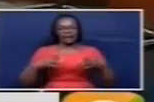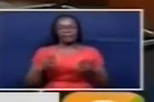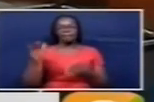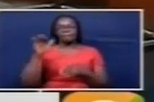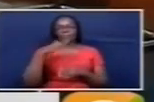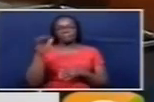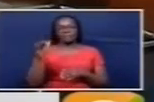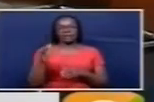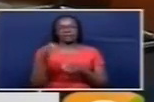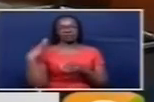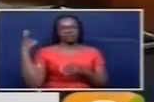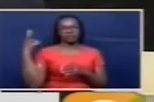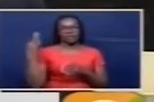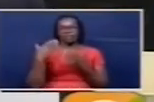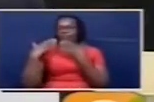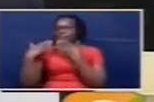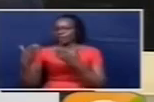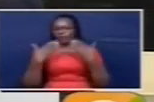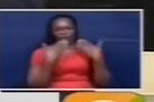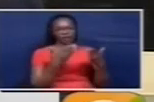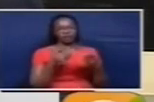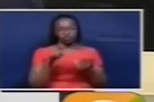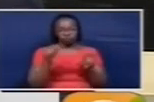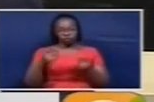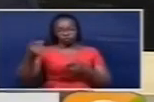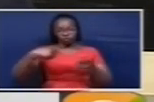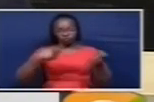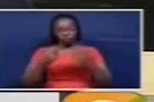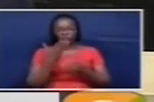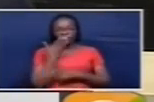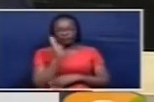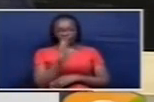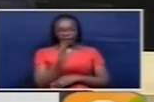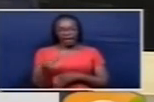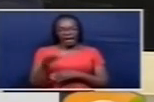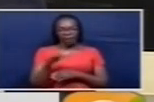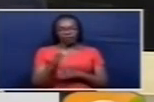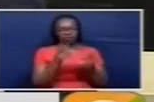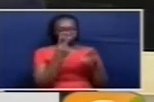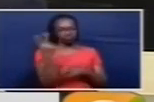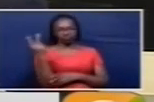the Okweli party. Thank you very much, gentlemen. Of course, you can send in your feedback regarding their candidature,